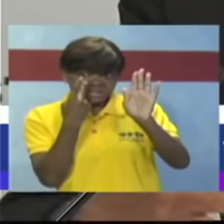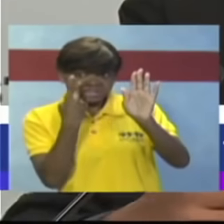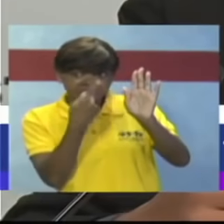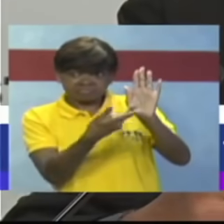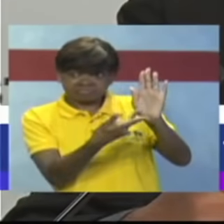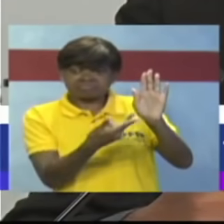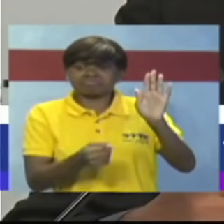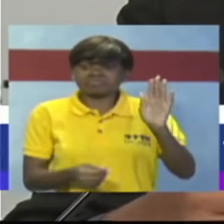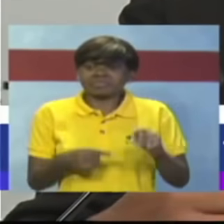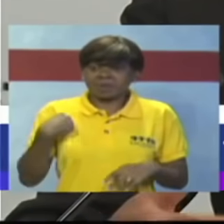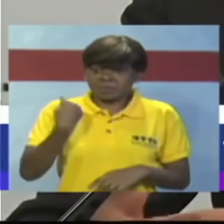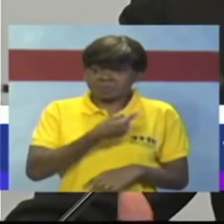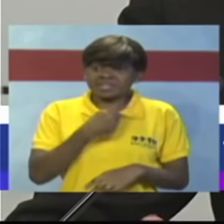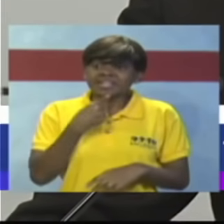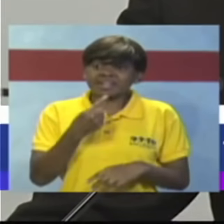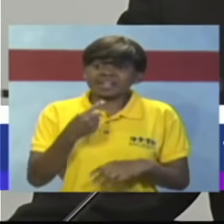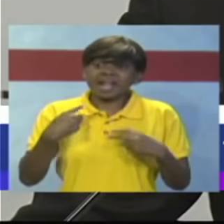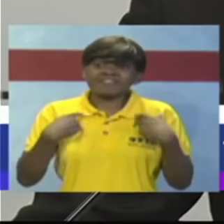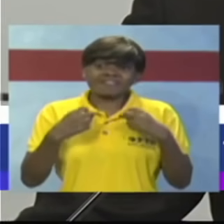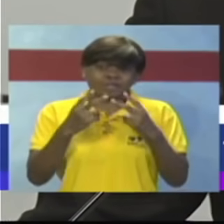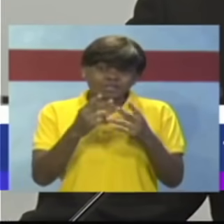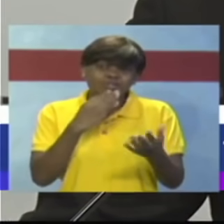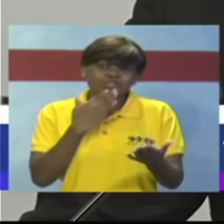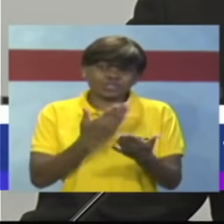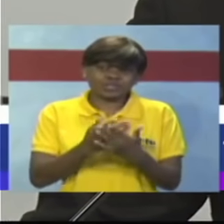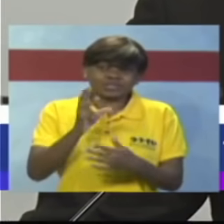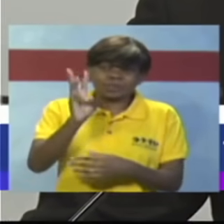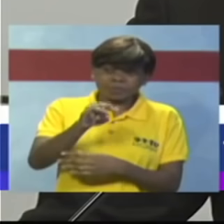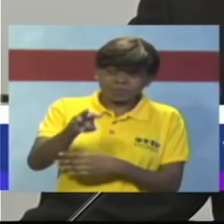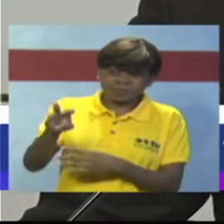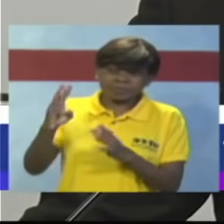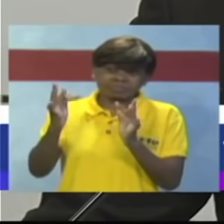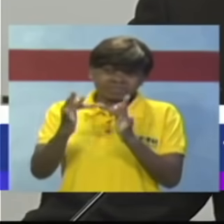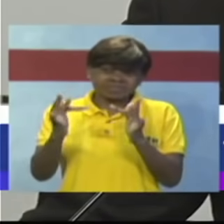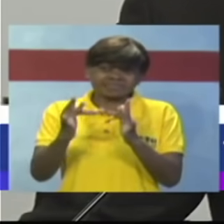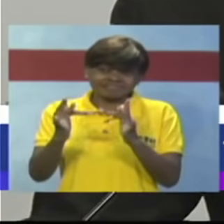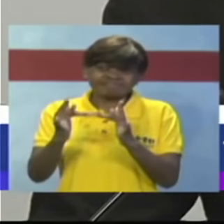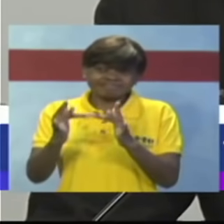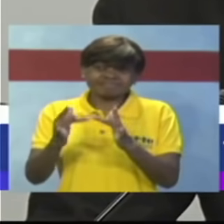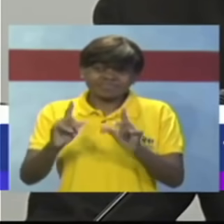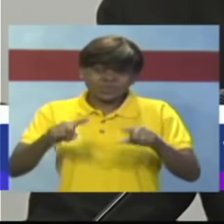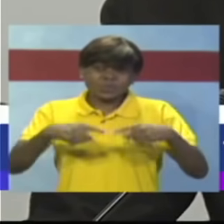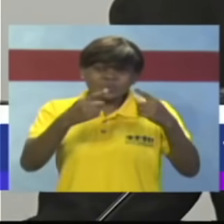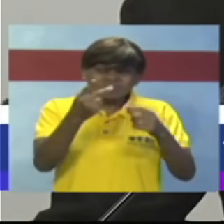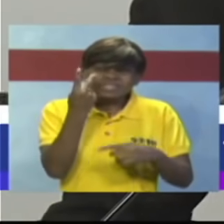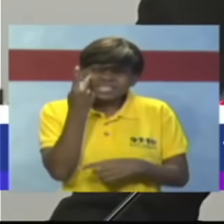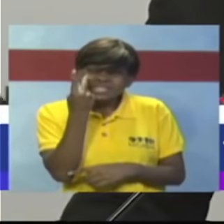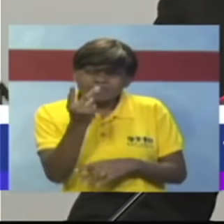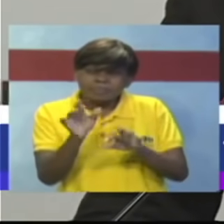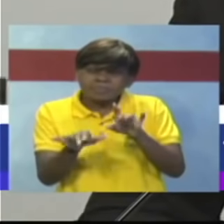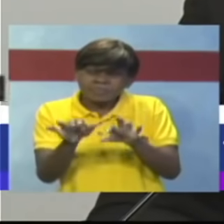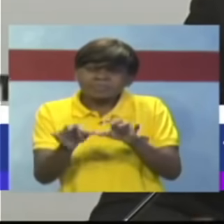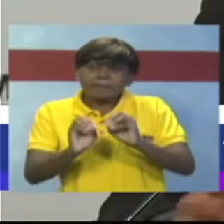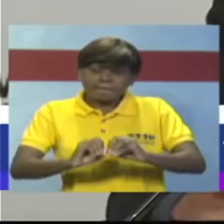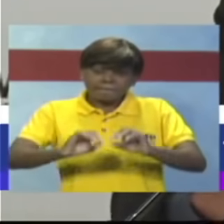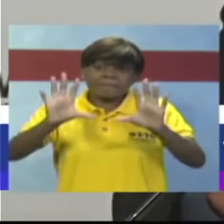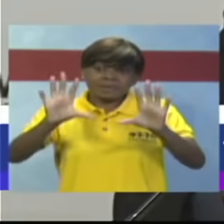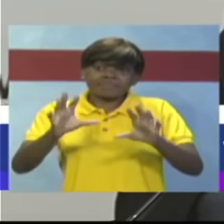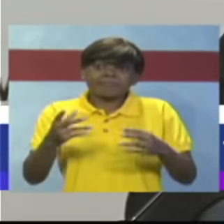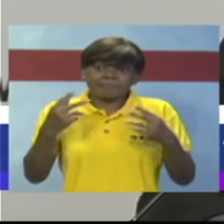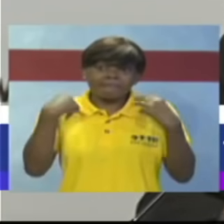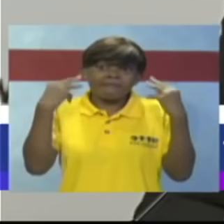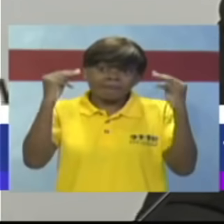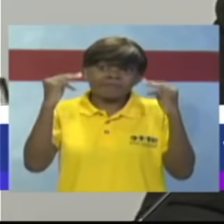very well-developed web page information on the Ministry of Health's website. Thank you. that